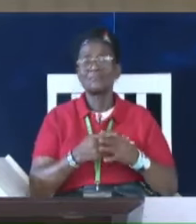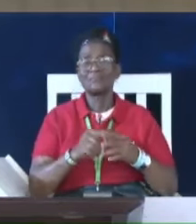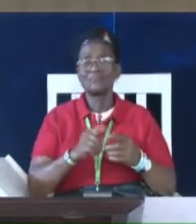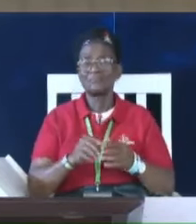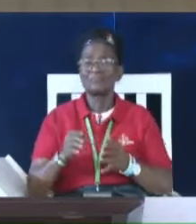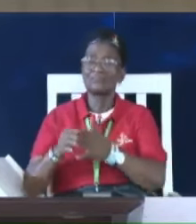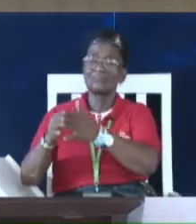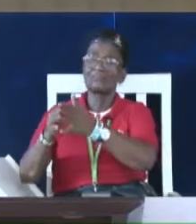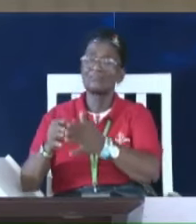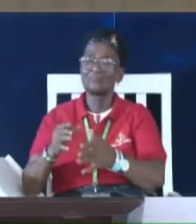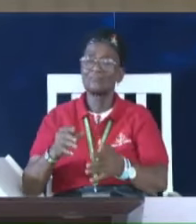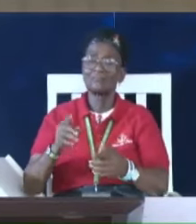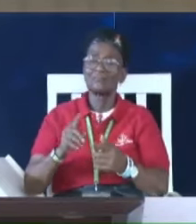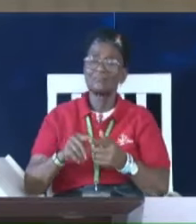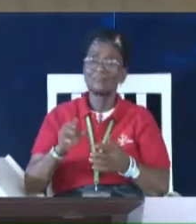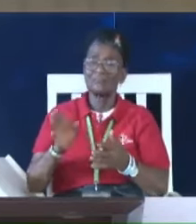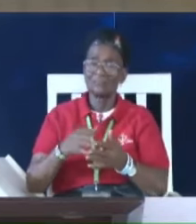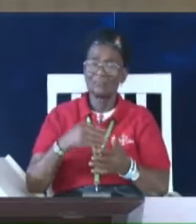You sing.